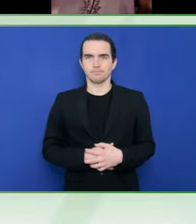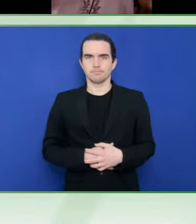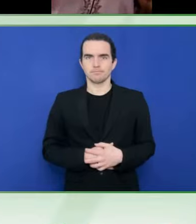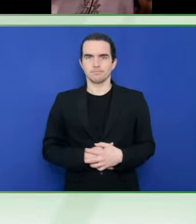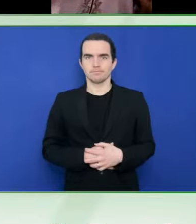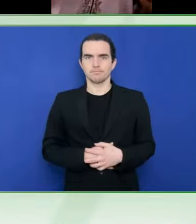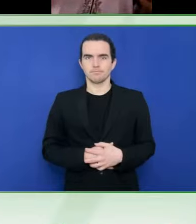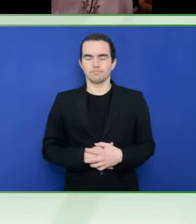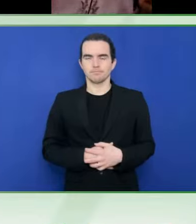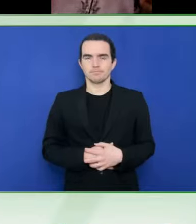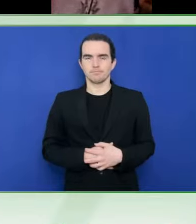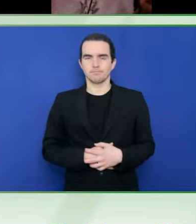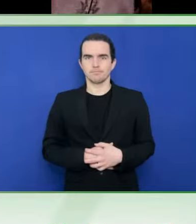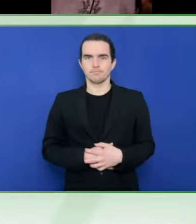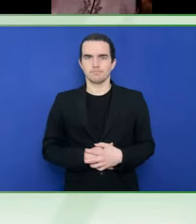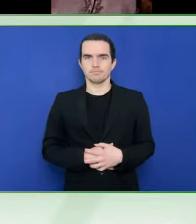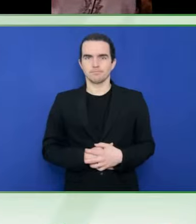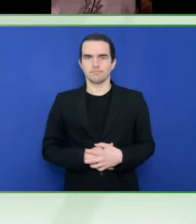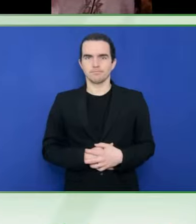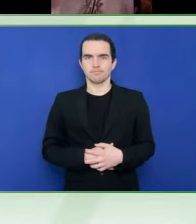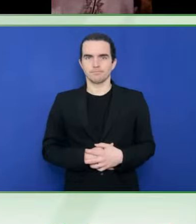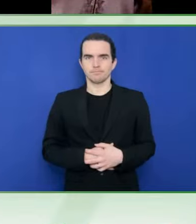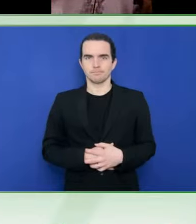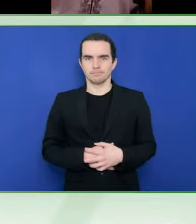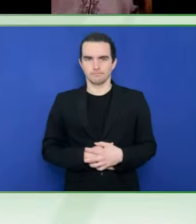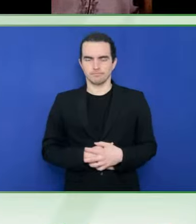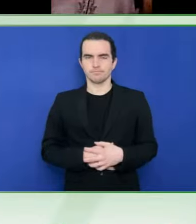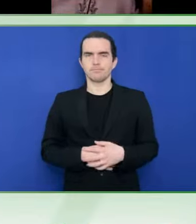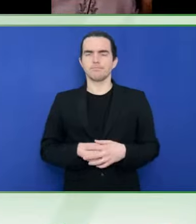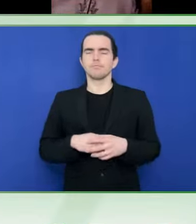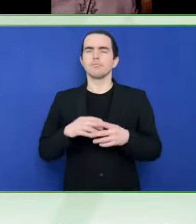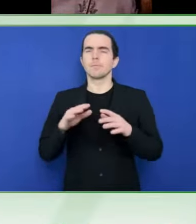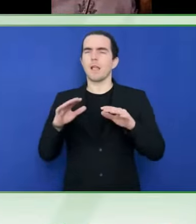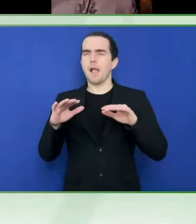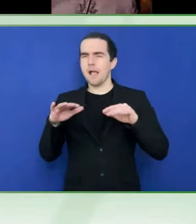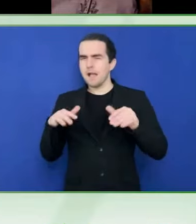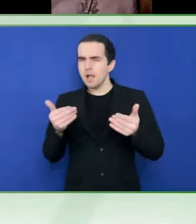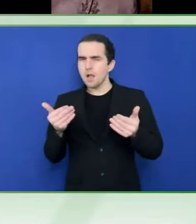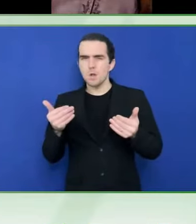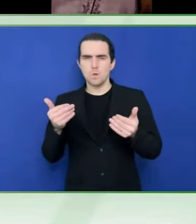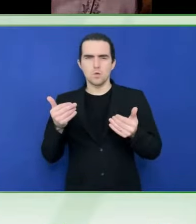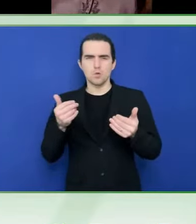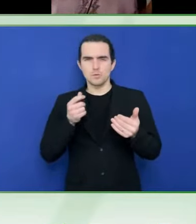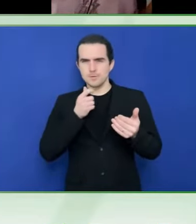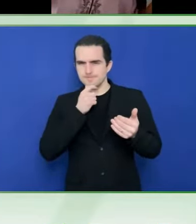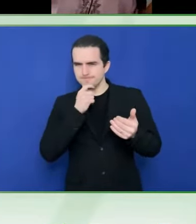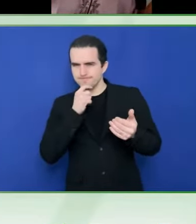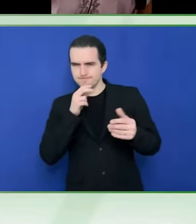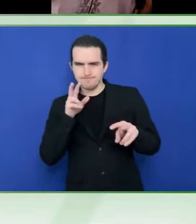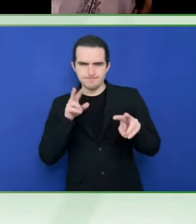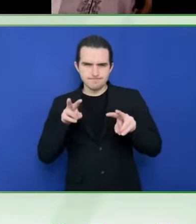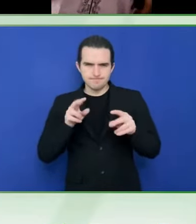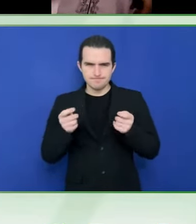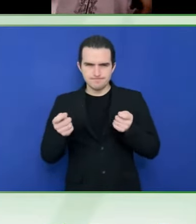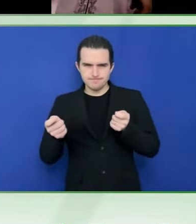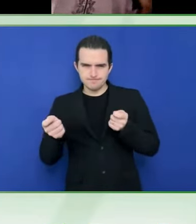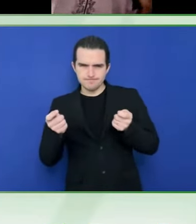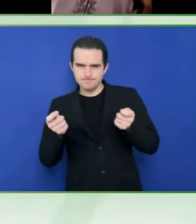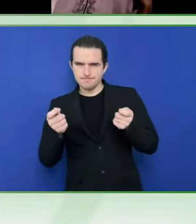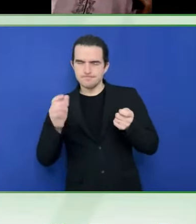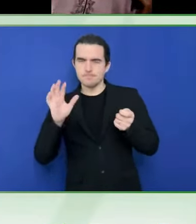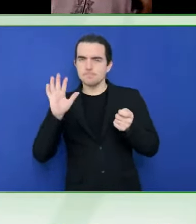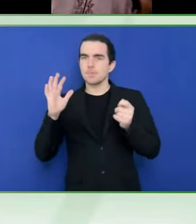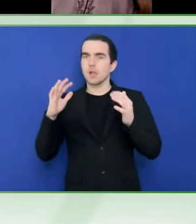As the government officials feel accessibility is not important, policies are just